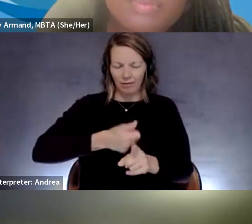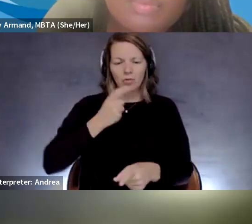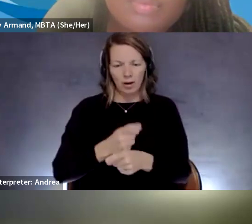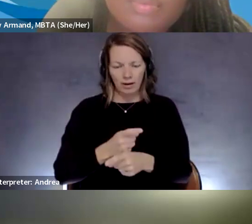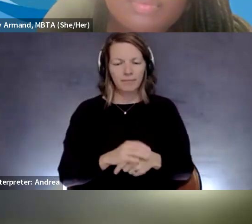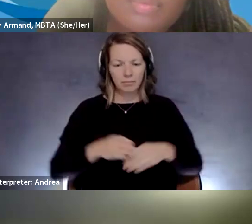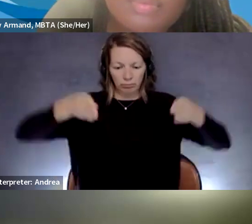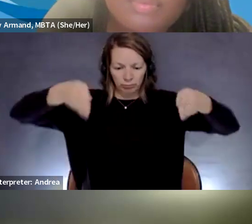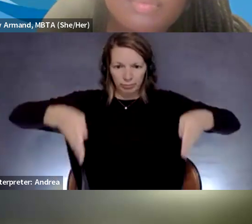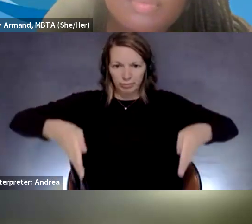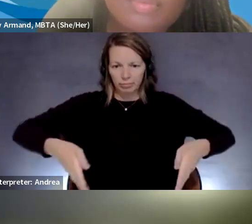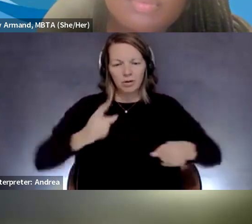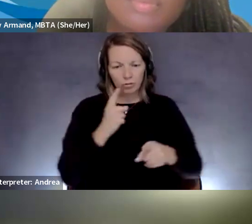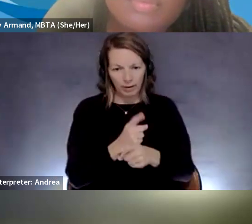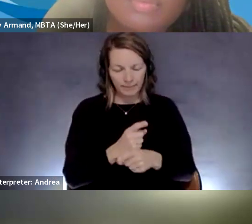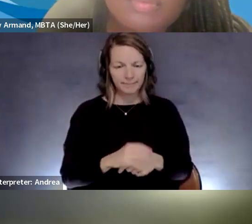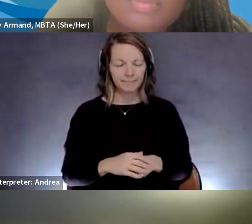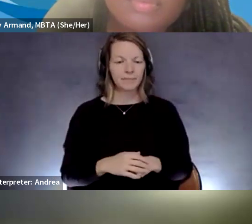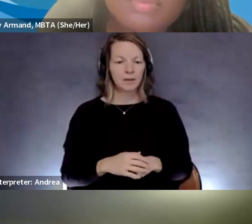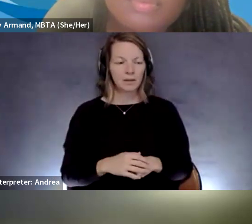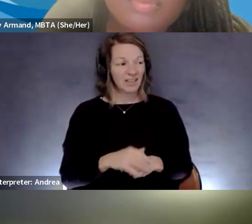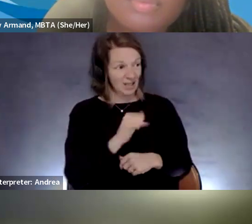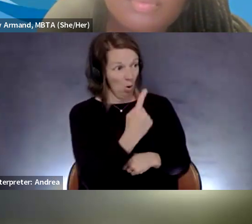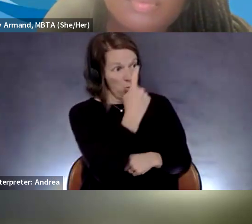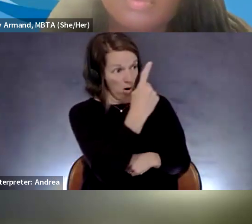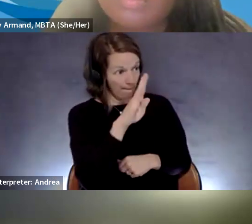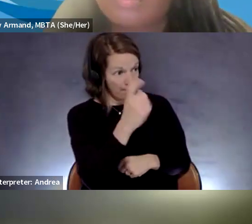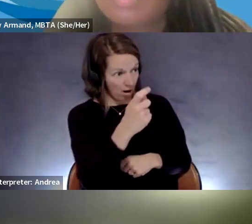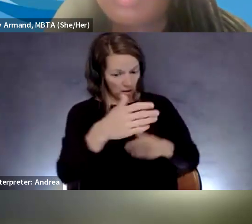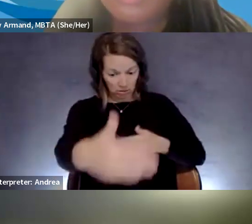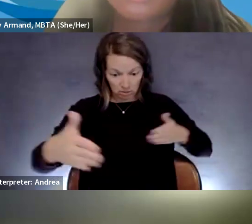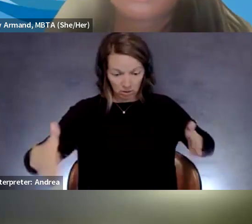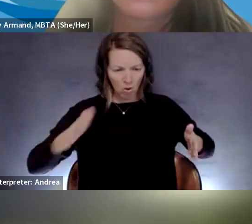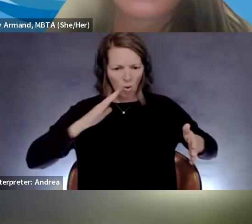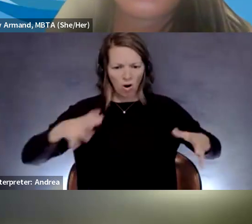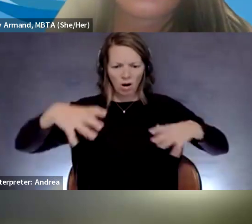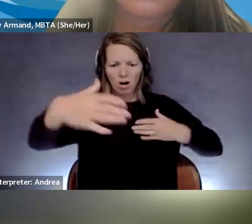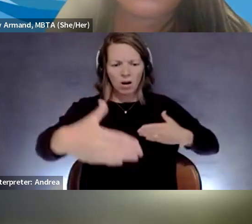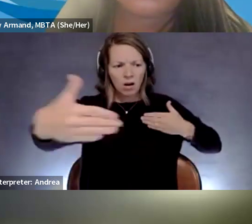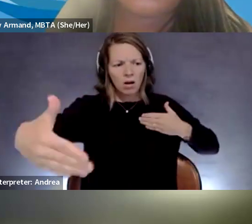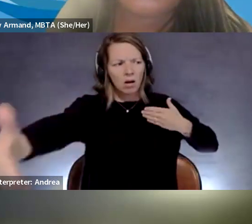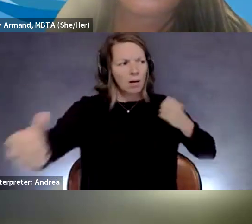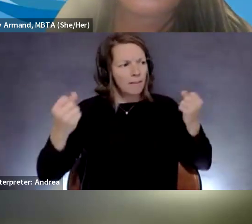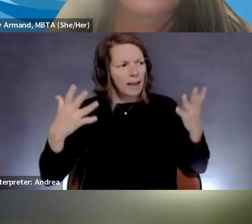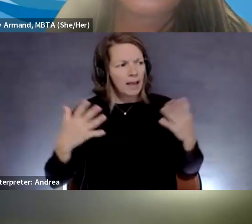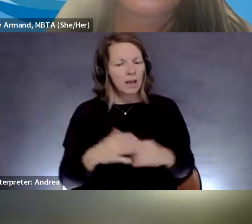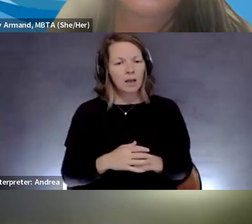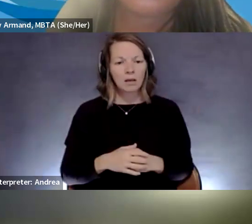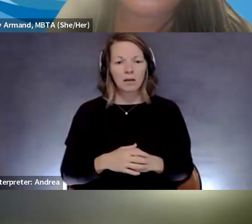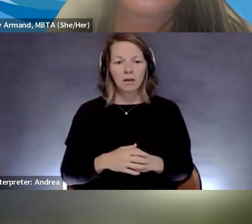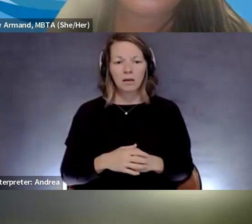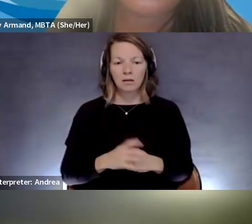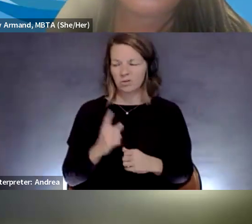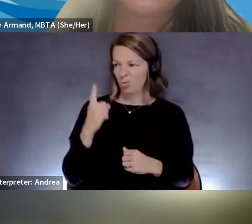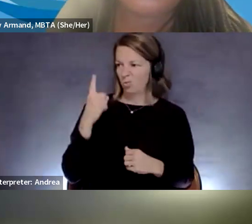Like the actual installation So- of the box. And so- is that one box or several boxes consecutively? Is It's the one whole